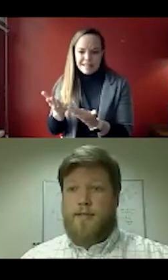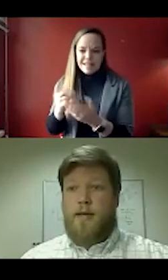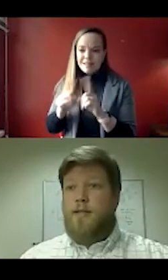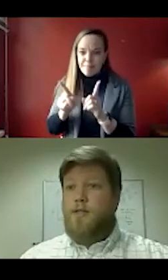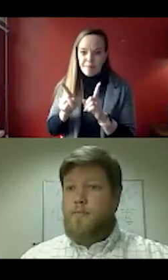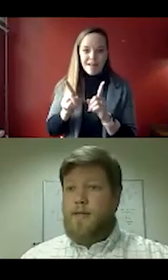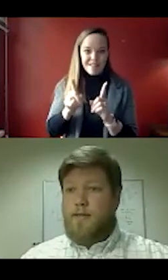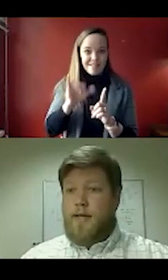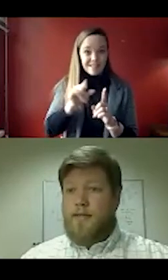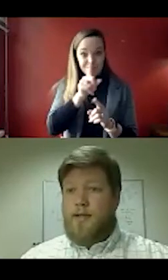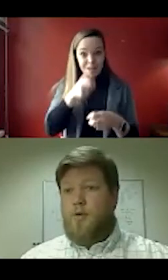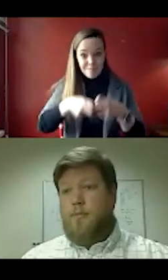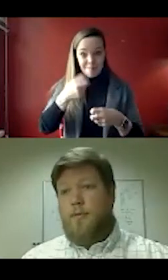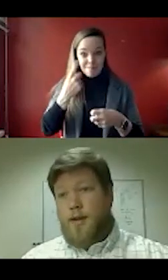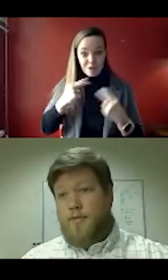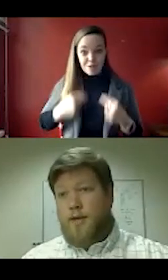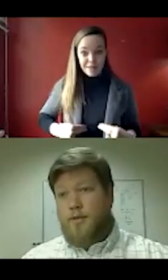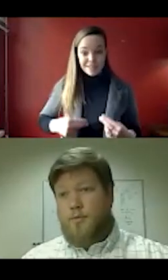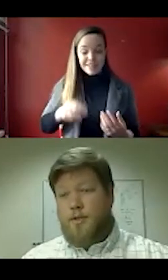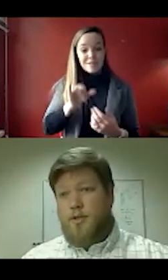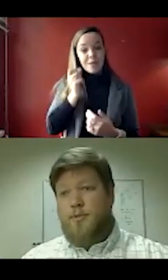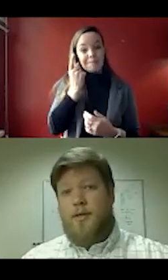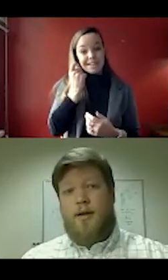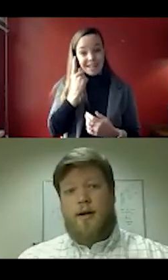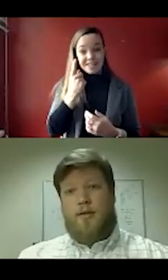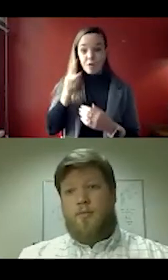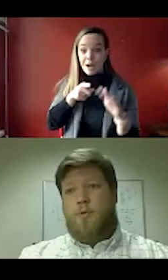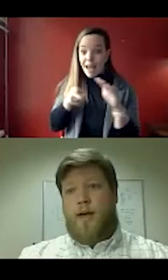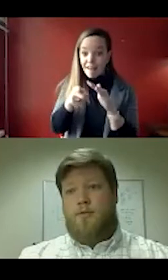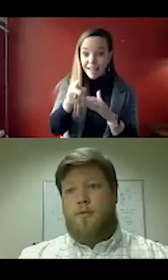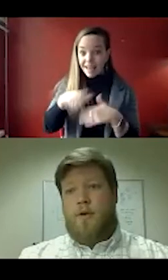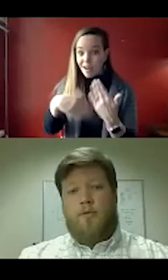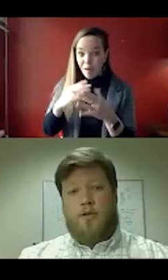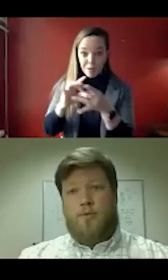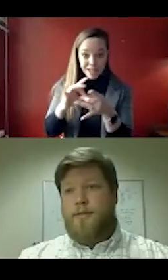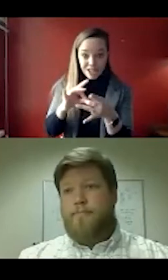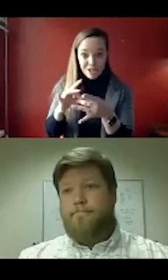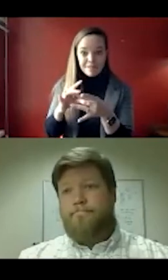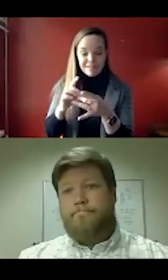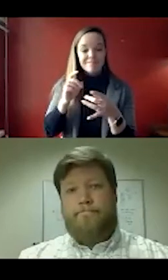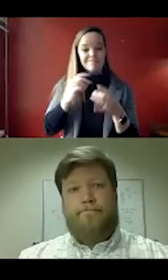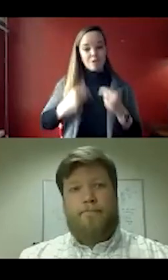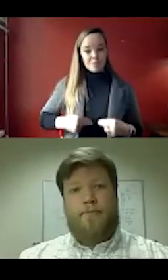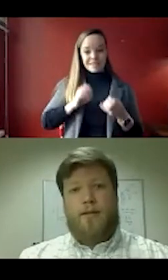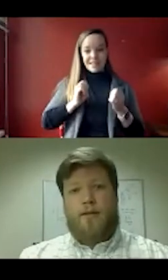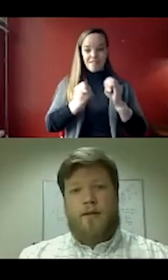face. And so it makes sense that in order to be able to navigate those relationships, humans would have had to evolve large brains.